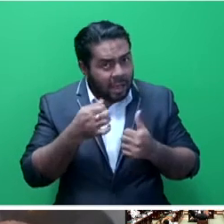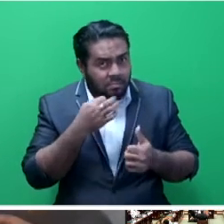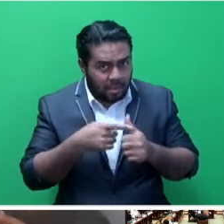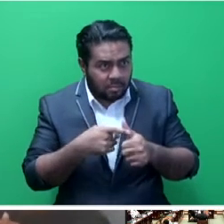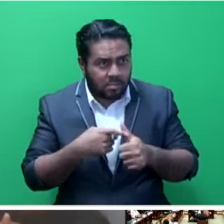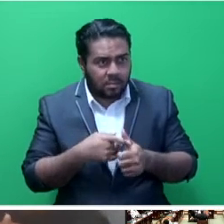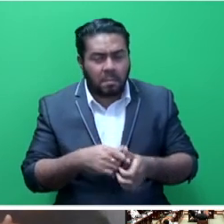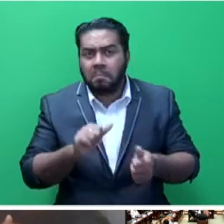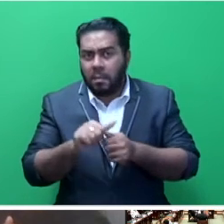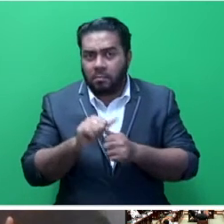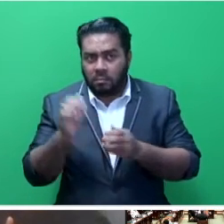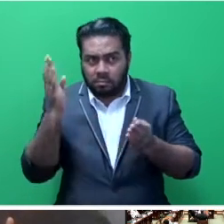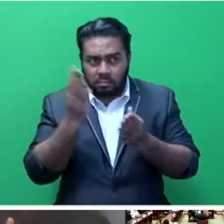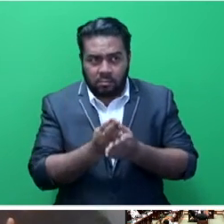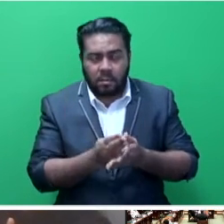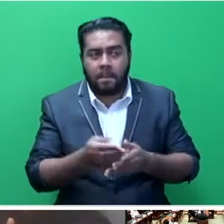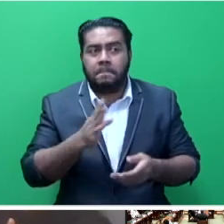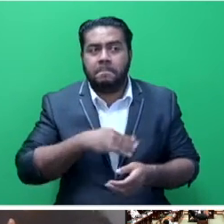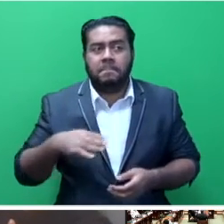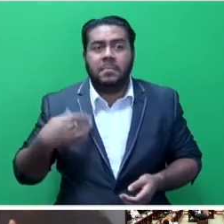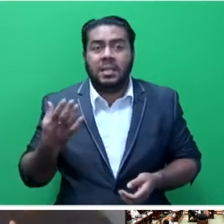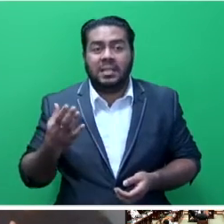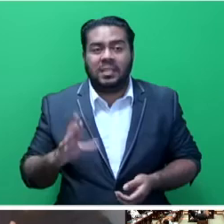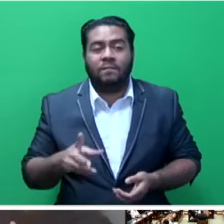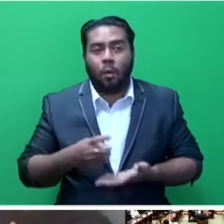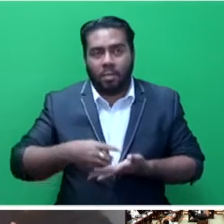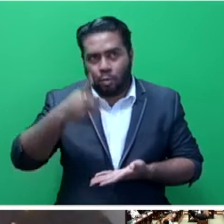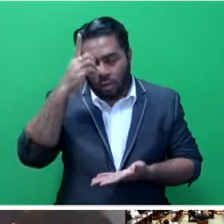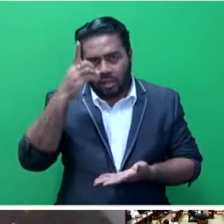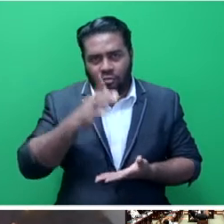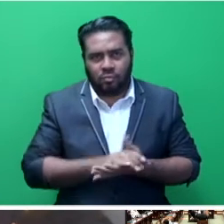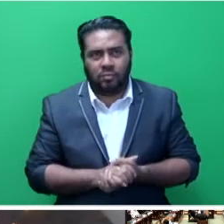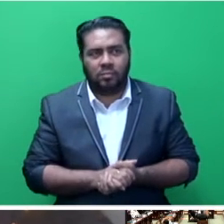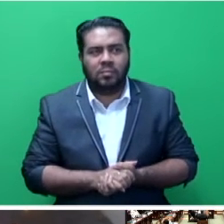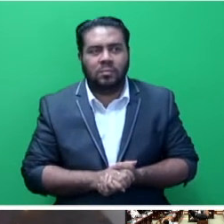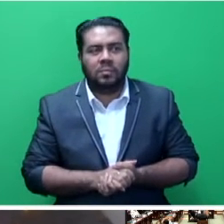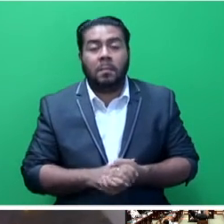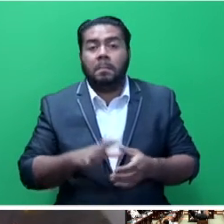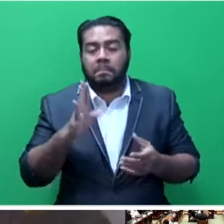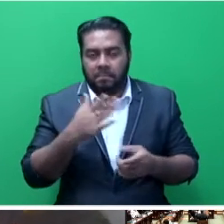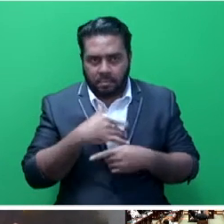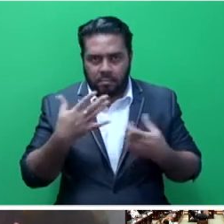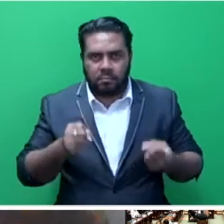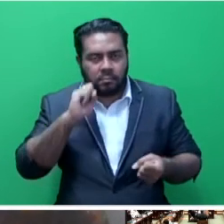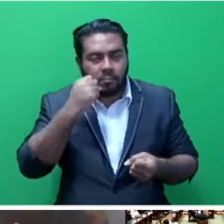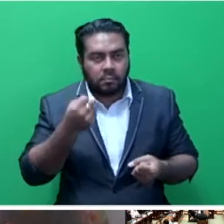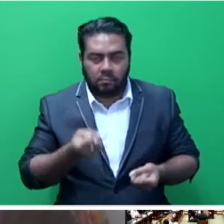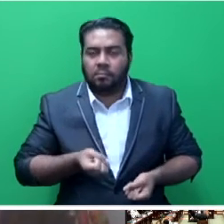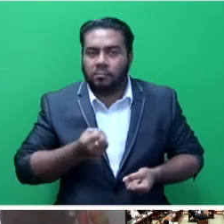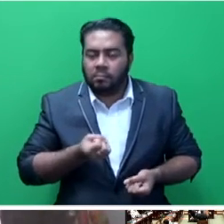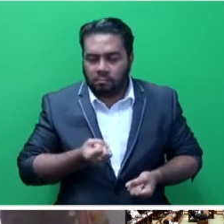better directed to and answered by the Minister of Education, Heritage and Arts. Nevertheless, I will give some